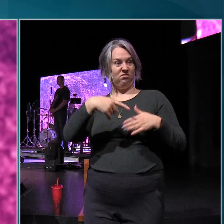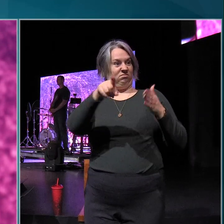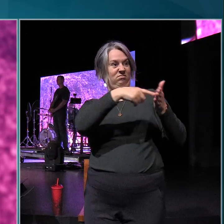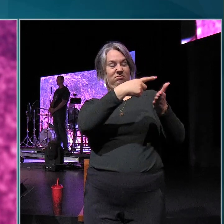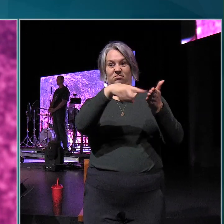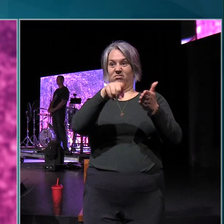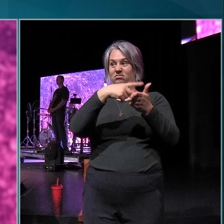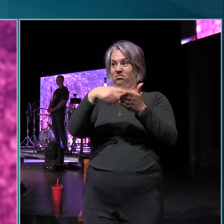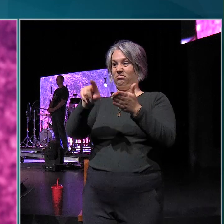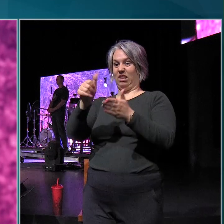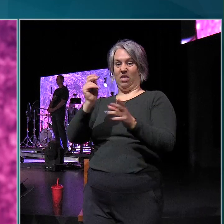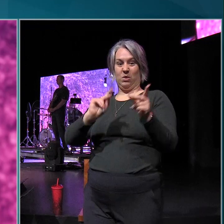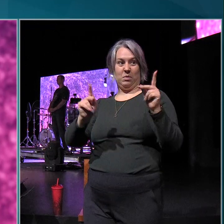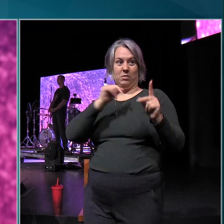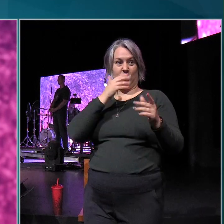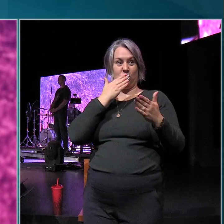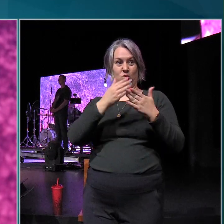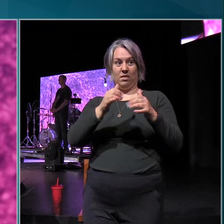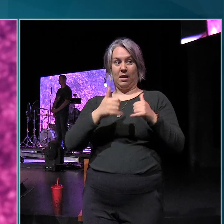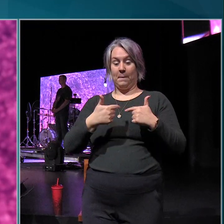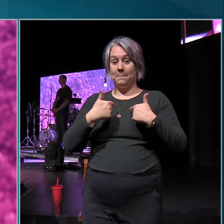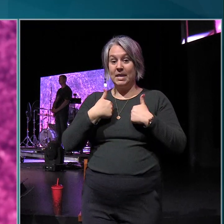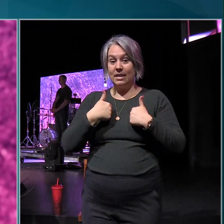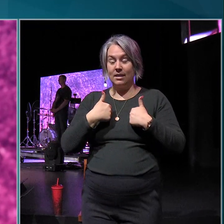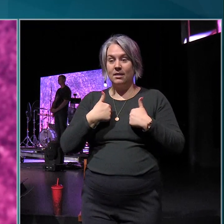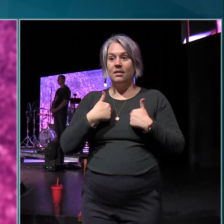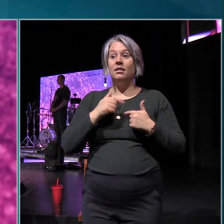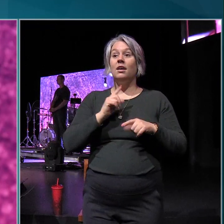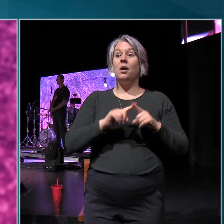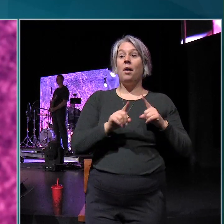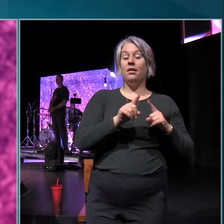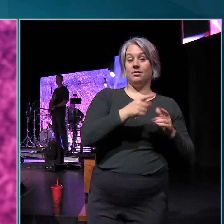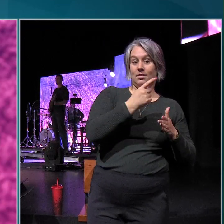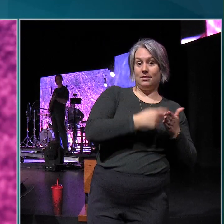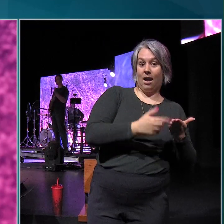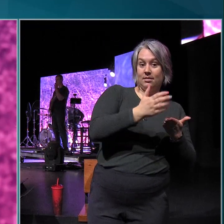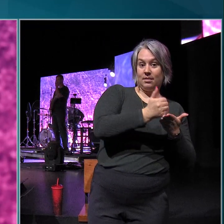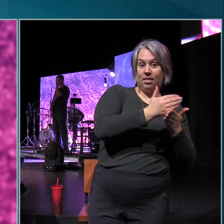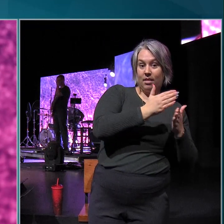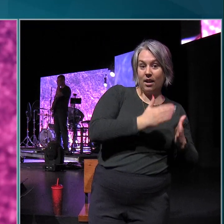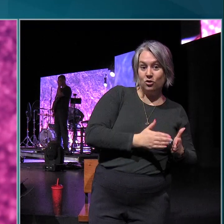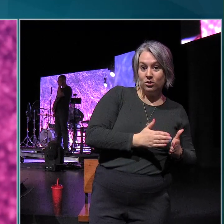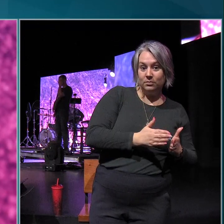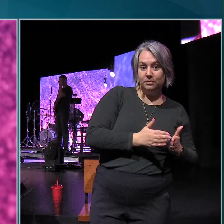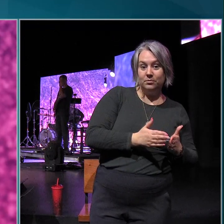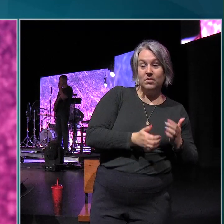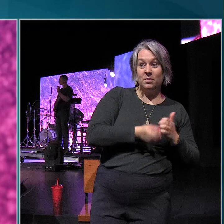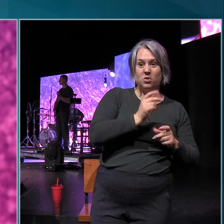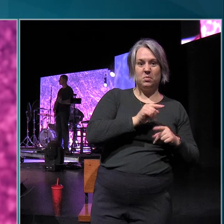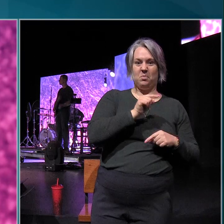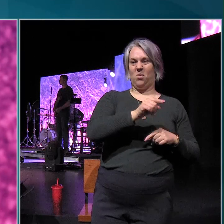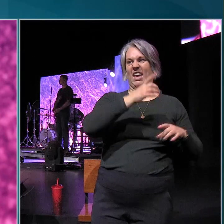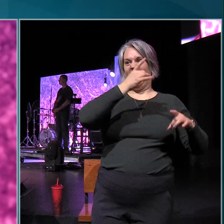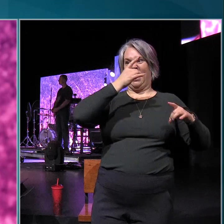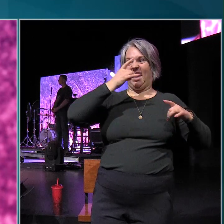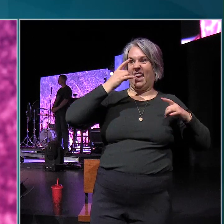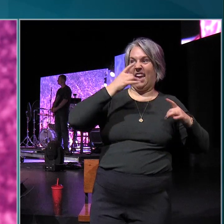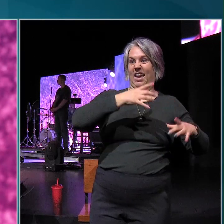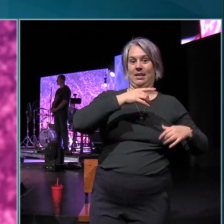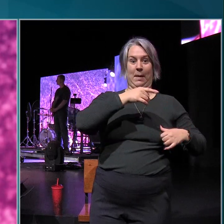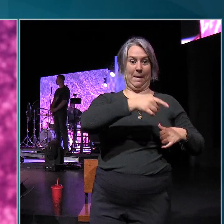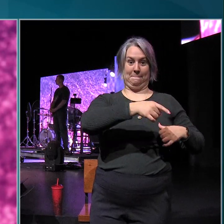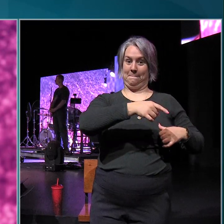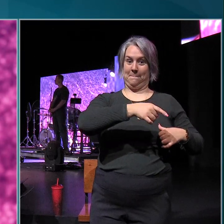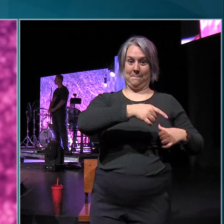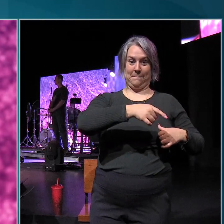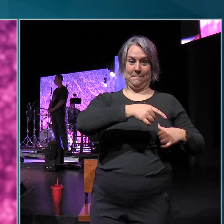him because they weren't as good as him. The tax collector, on the other hand, that was from one of the most despised occupations. And he